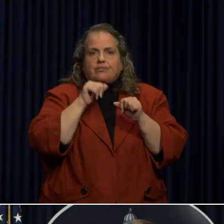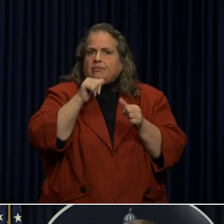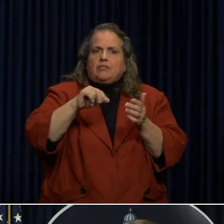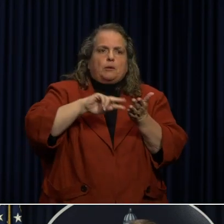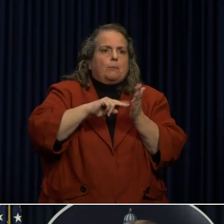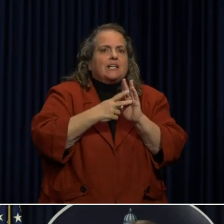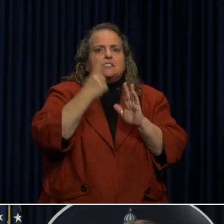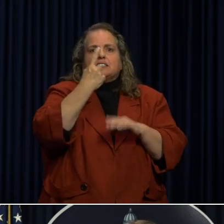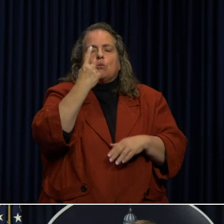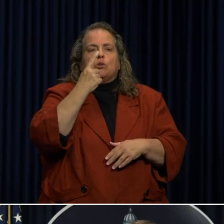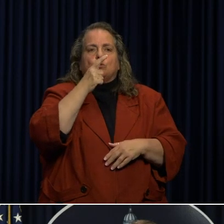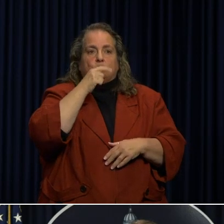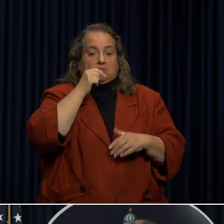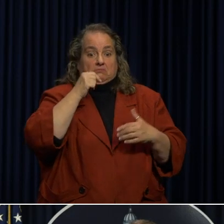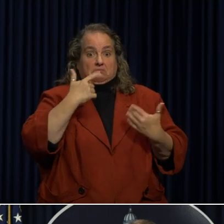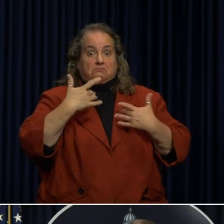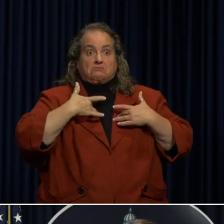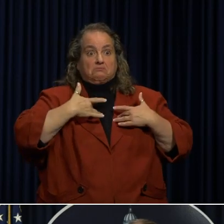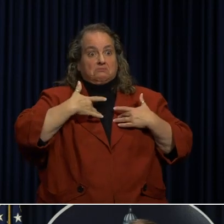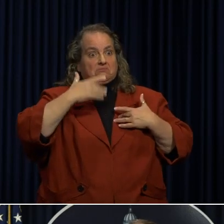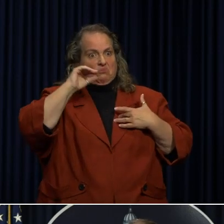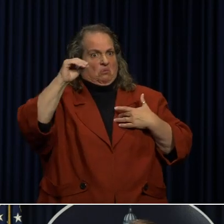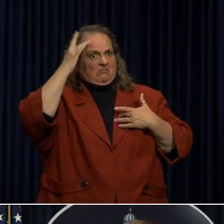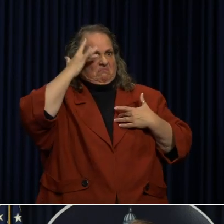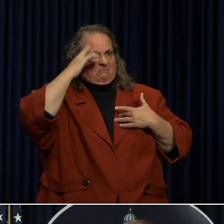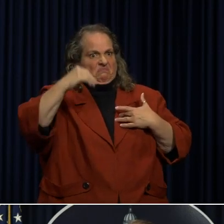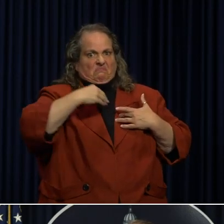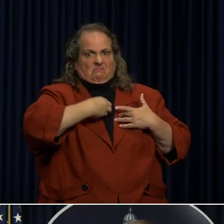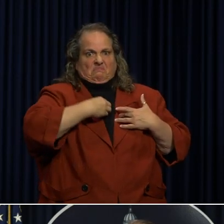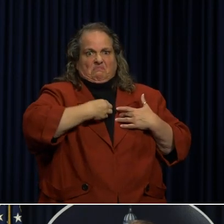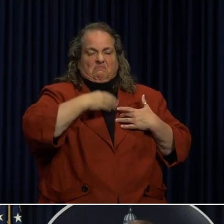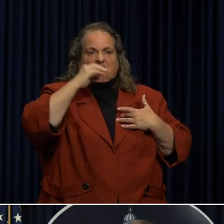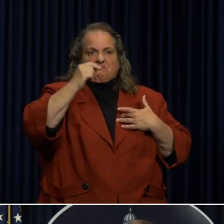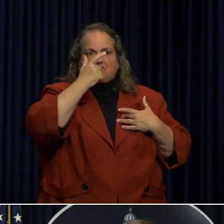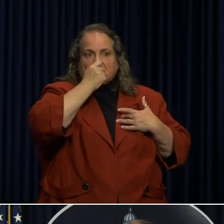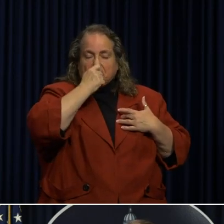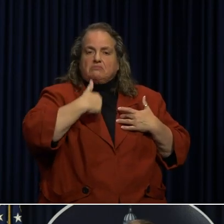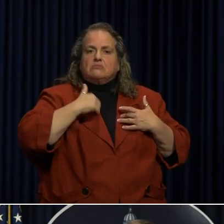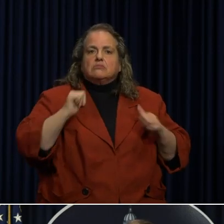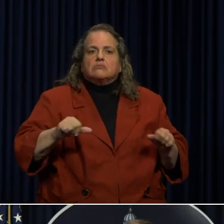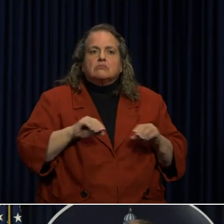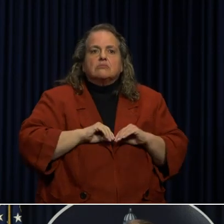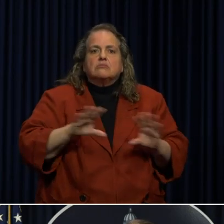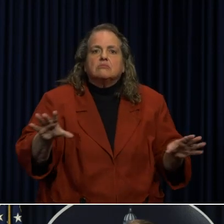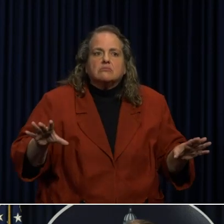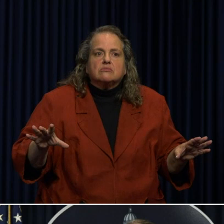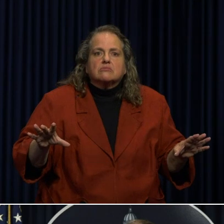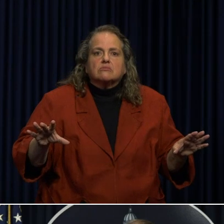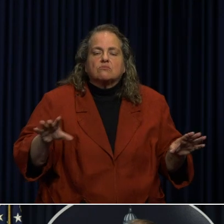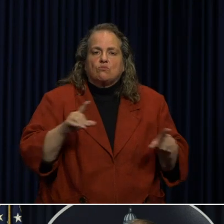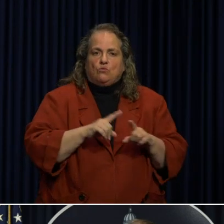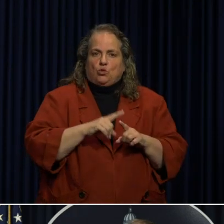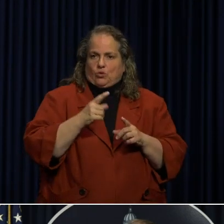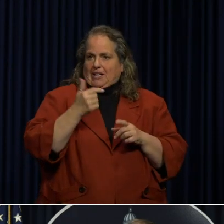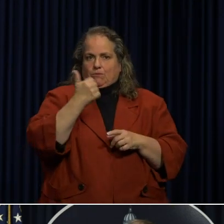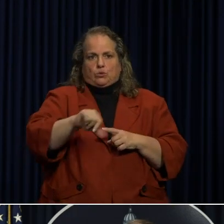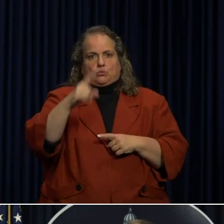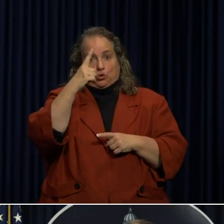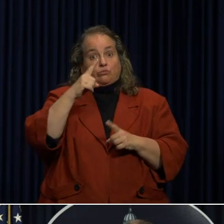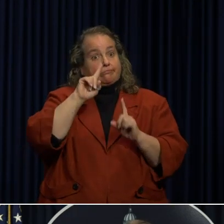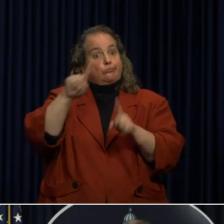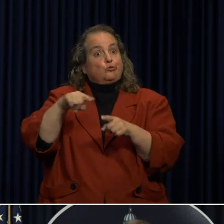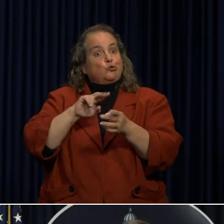that someone asymptomatic can unintentionally spread this virus to one of these facilities. This is why we have to